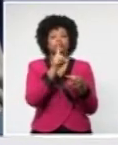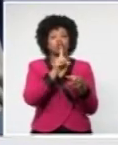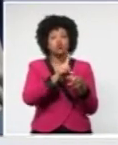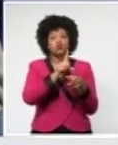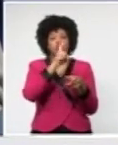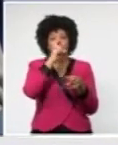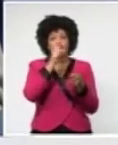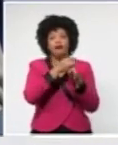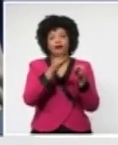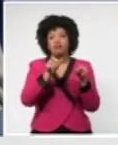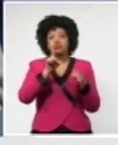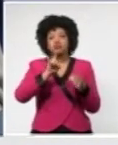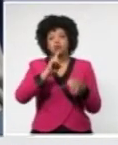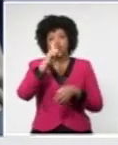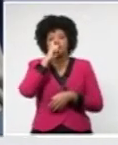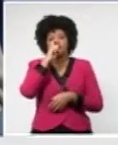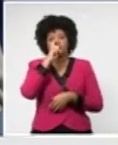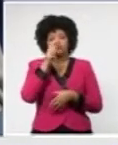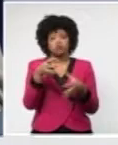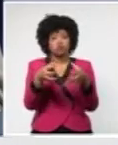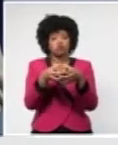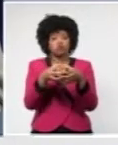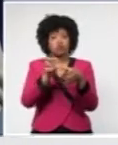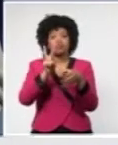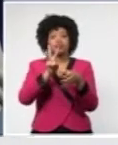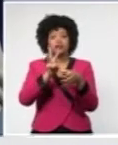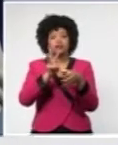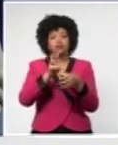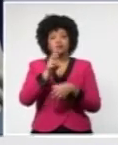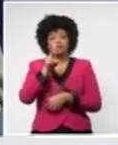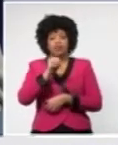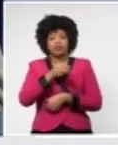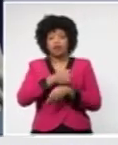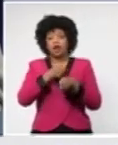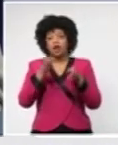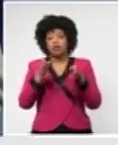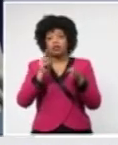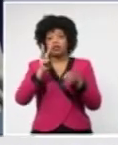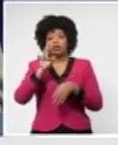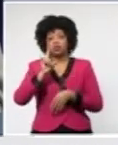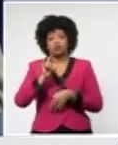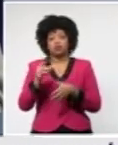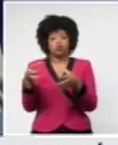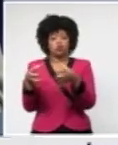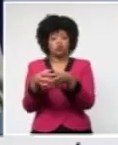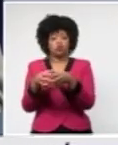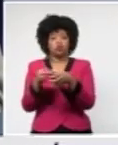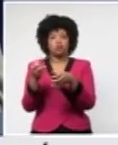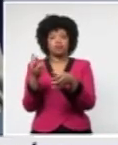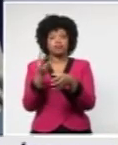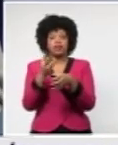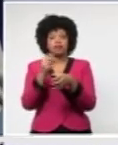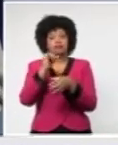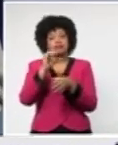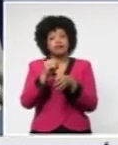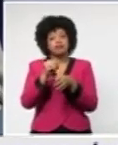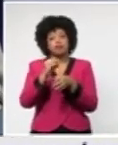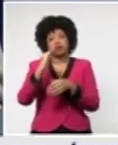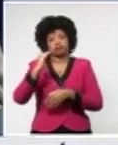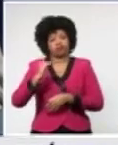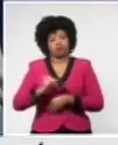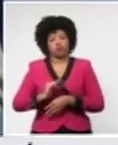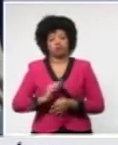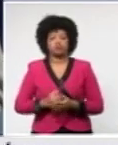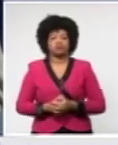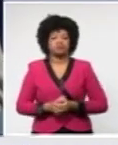The 2 pediatric cases under 19 years of age, one is a 2-year-old male